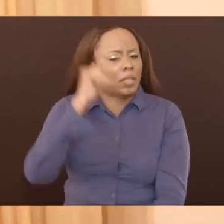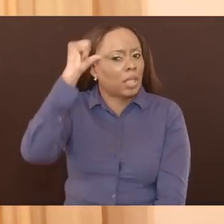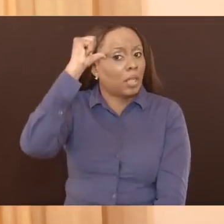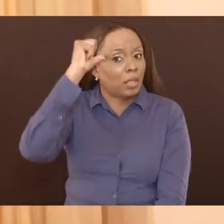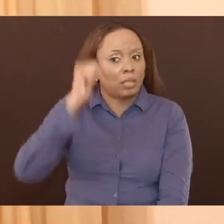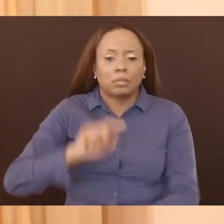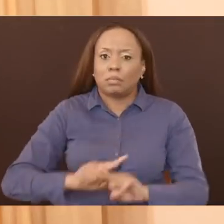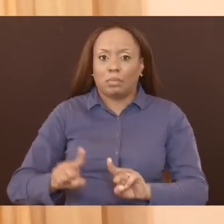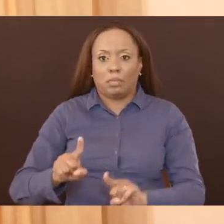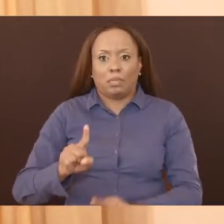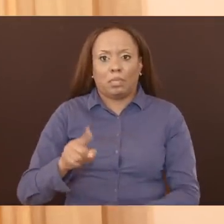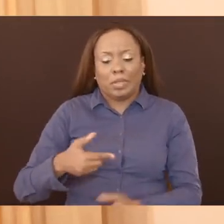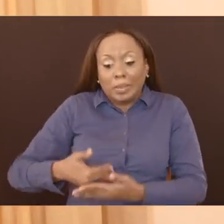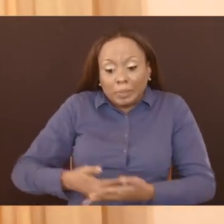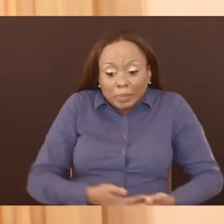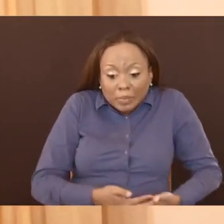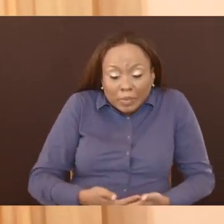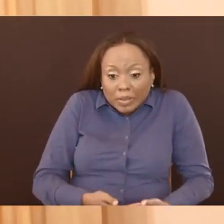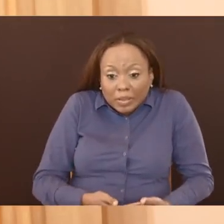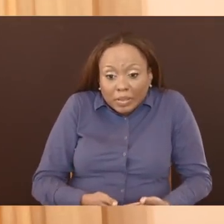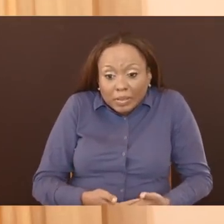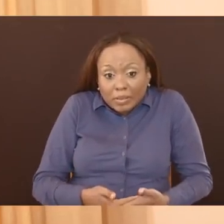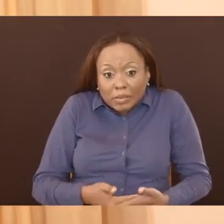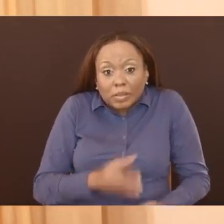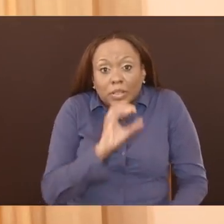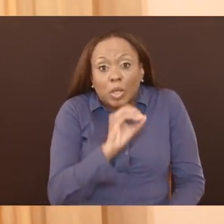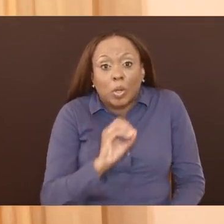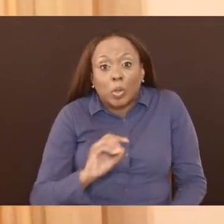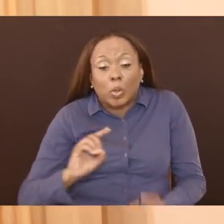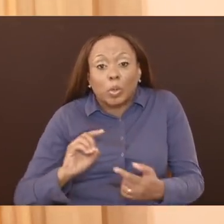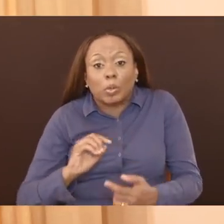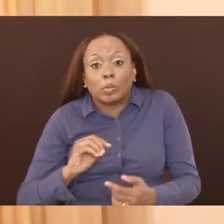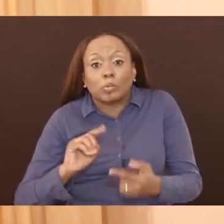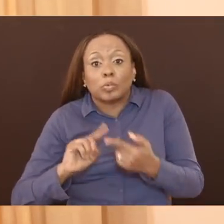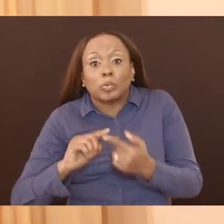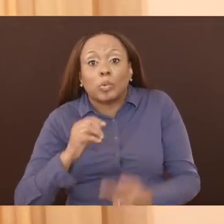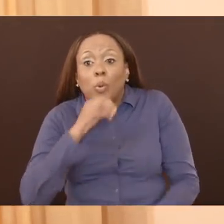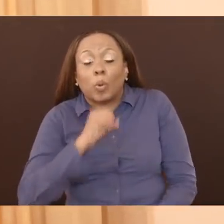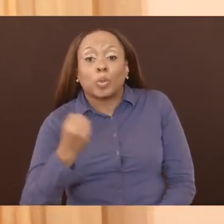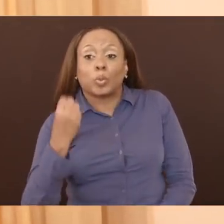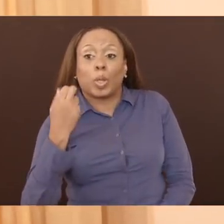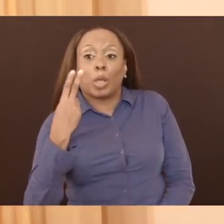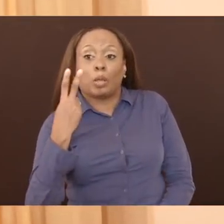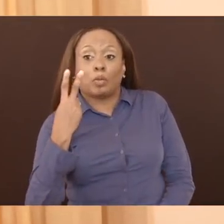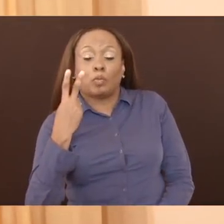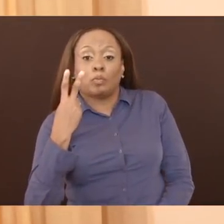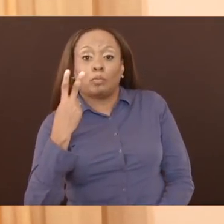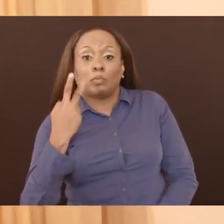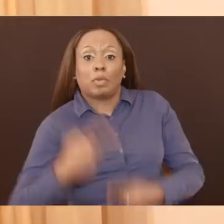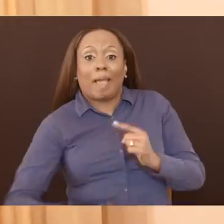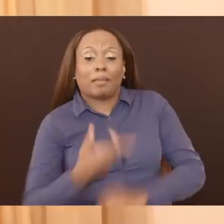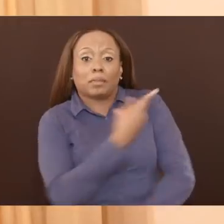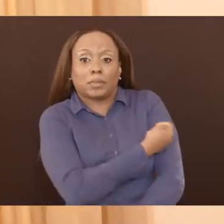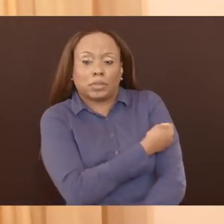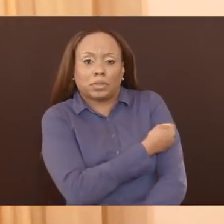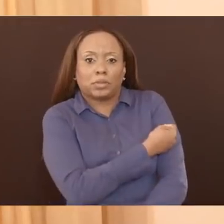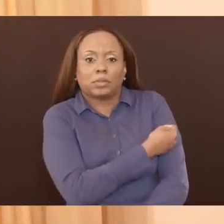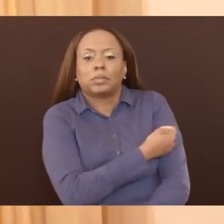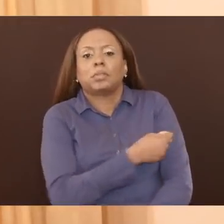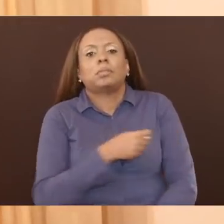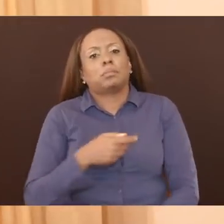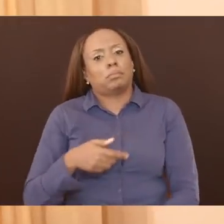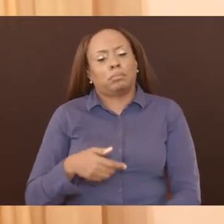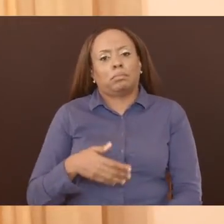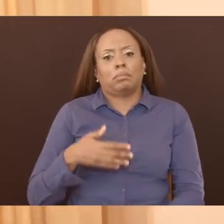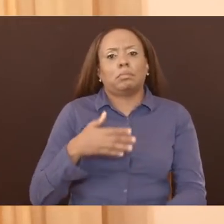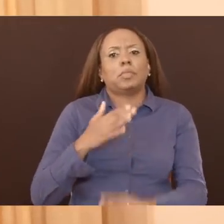protect those babies, the 12-year-olds, that we cannot otherwise protect by any other mechanism. I hope,